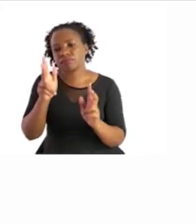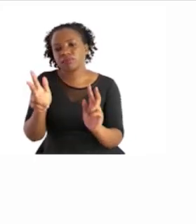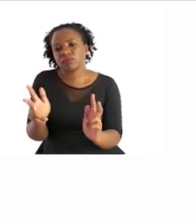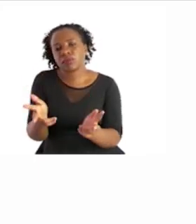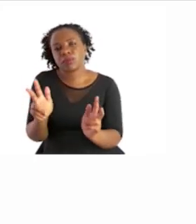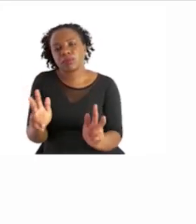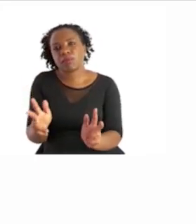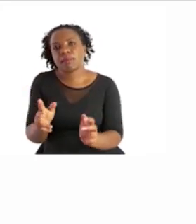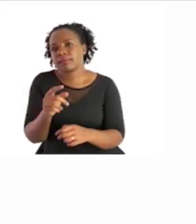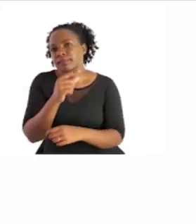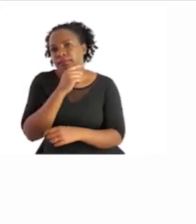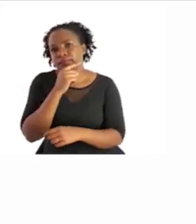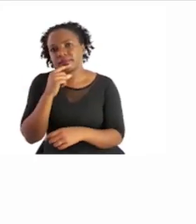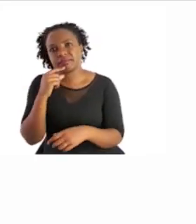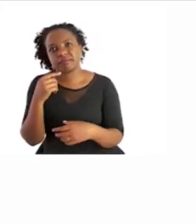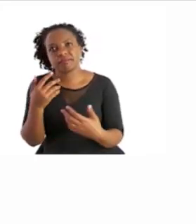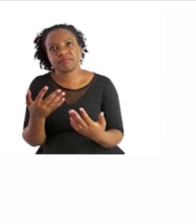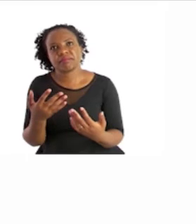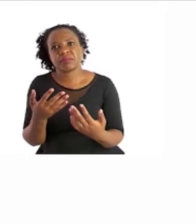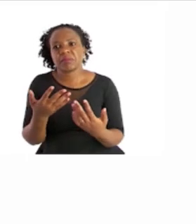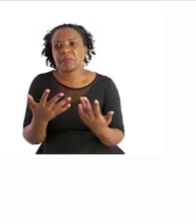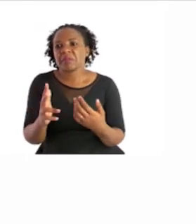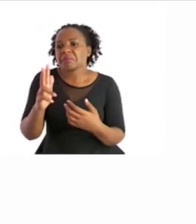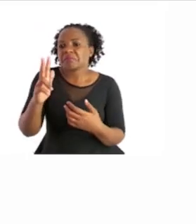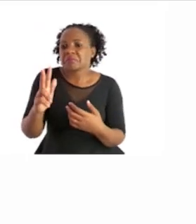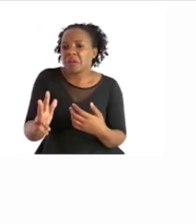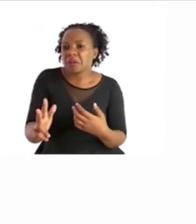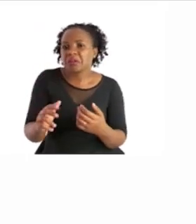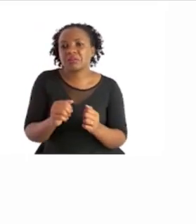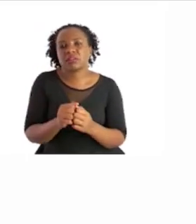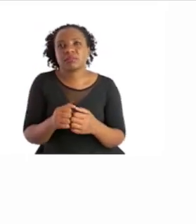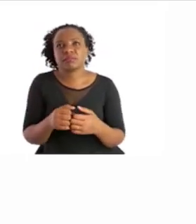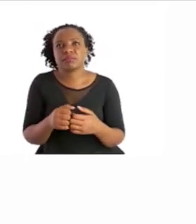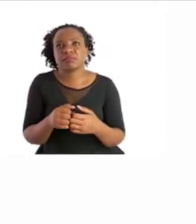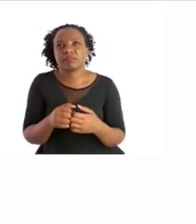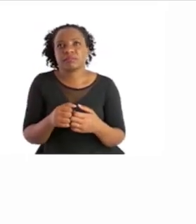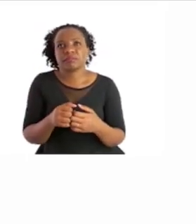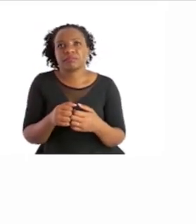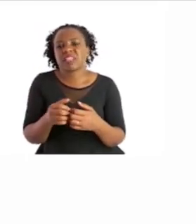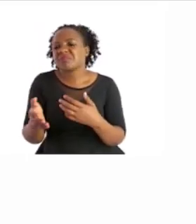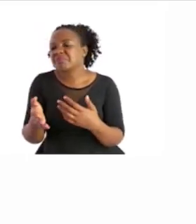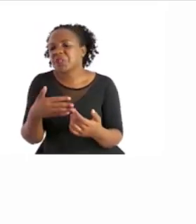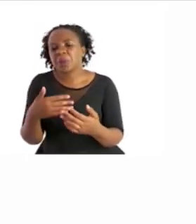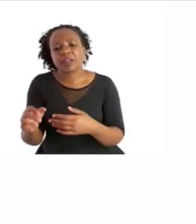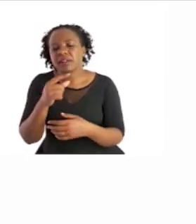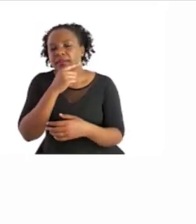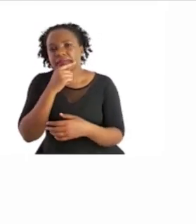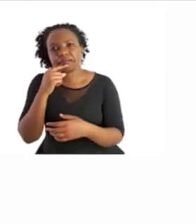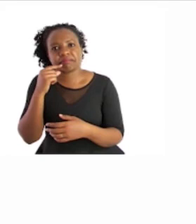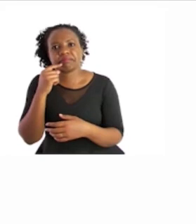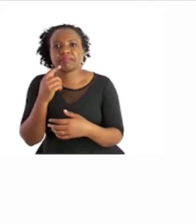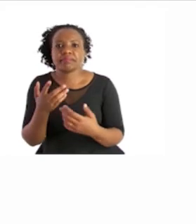either of a person, a building, anything that we make.